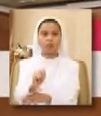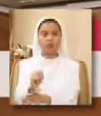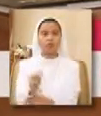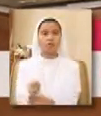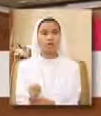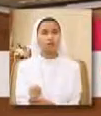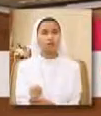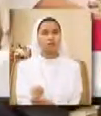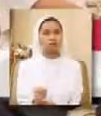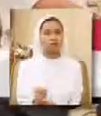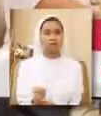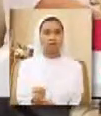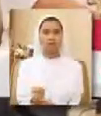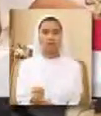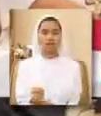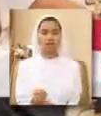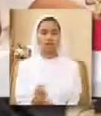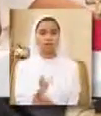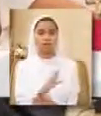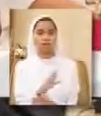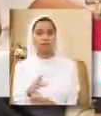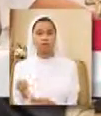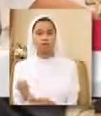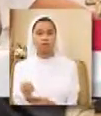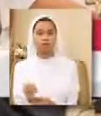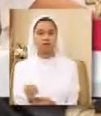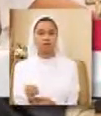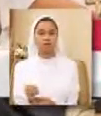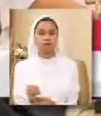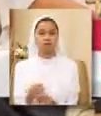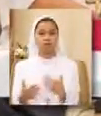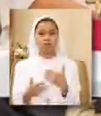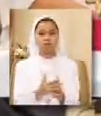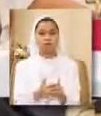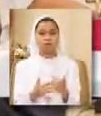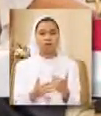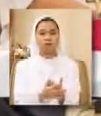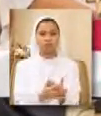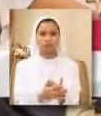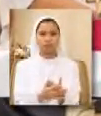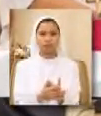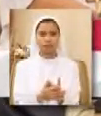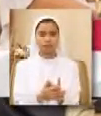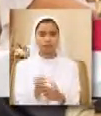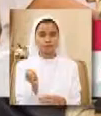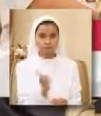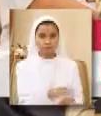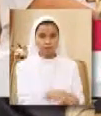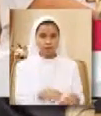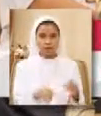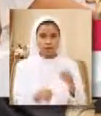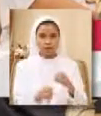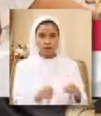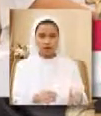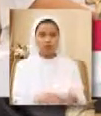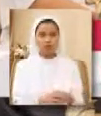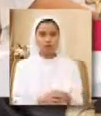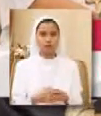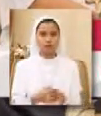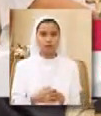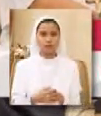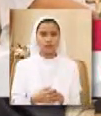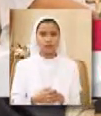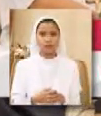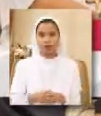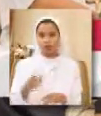Okay. Yeah, right at next door to the Katmun. Mm-hmm. Surahan. Mm-hmm. And I then, see. Yeah, we have a